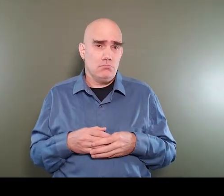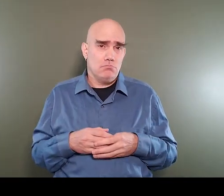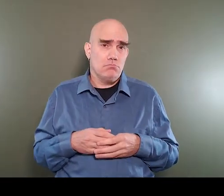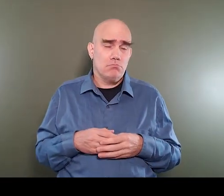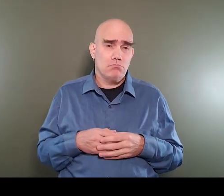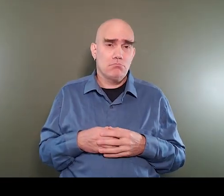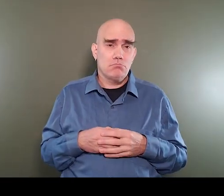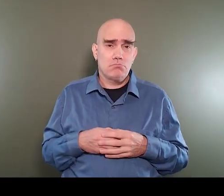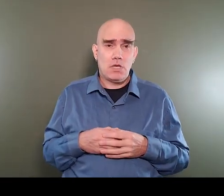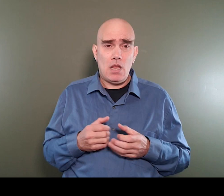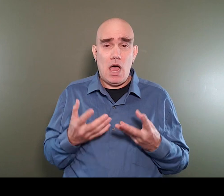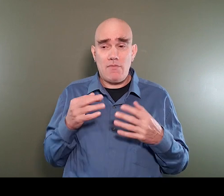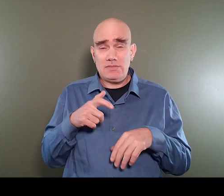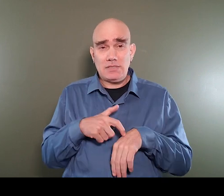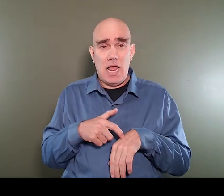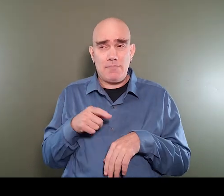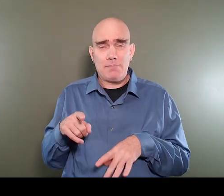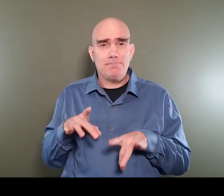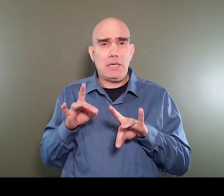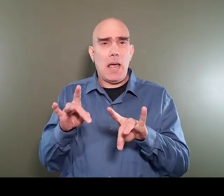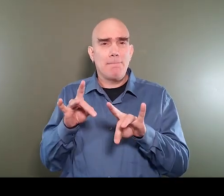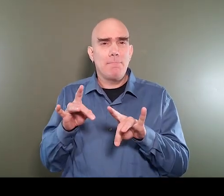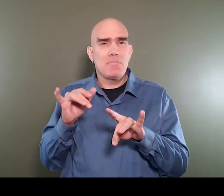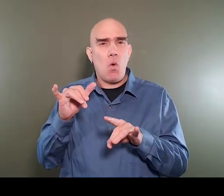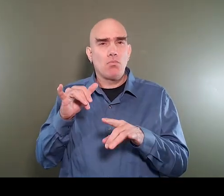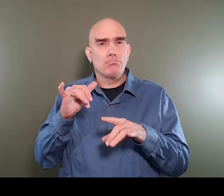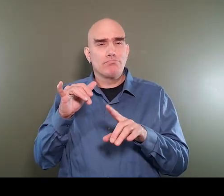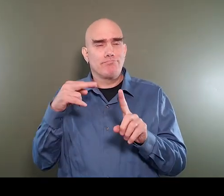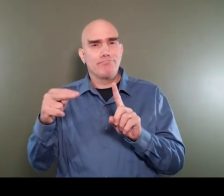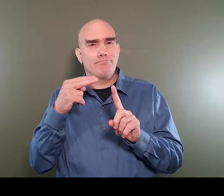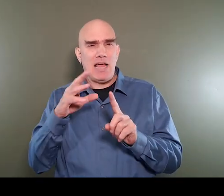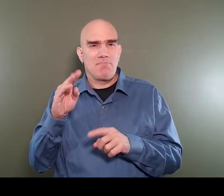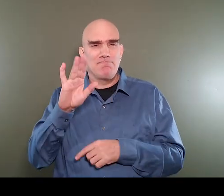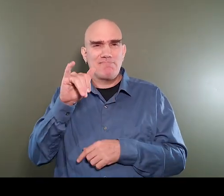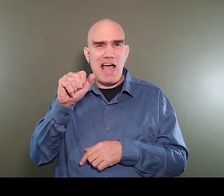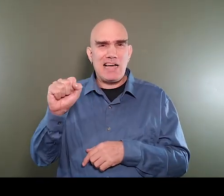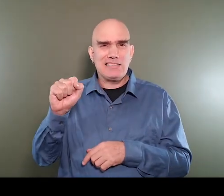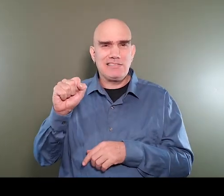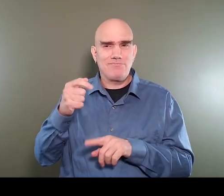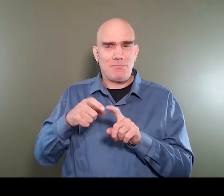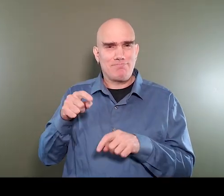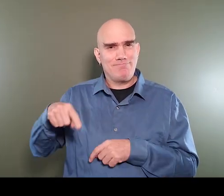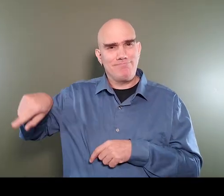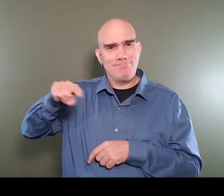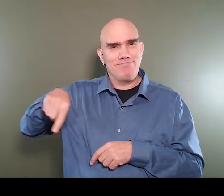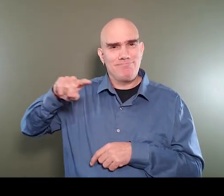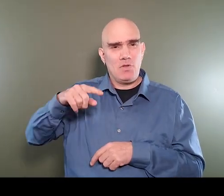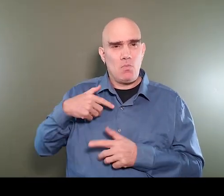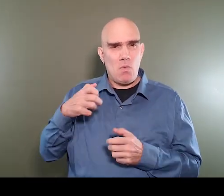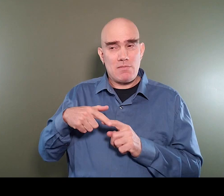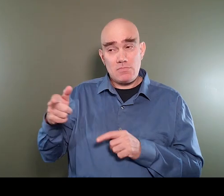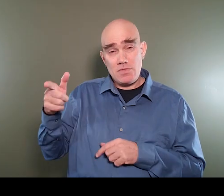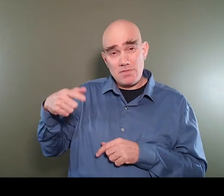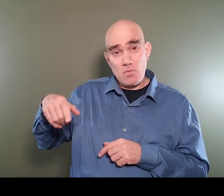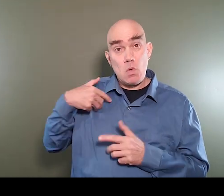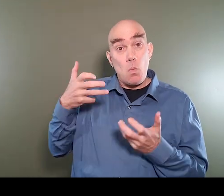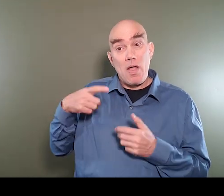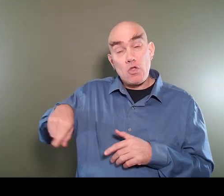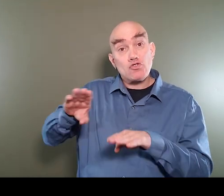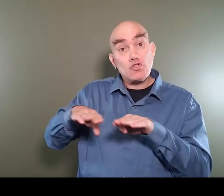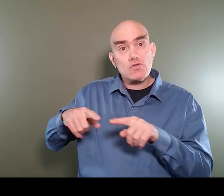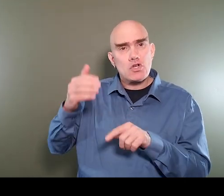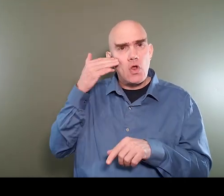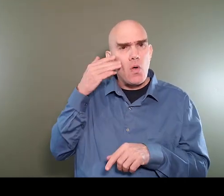their teachers, and a lot of times they have a lot of biases are picked up that way.